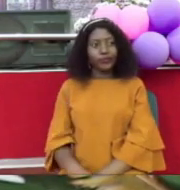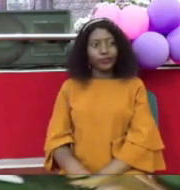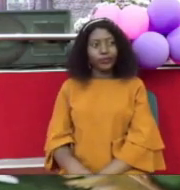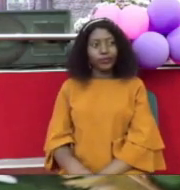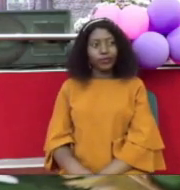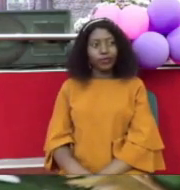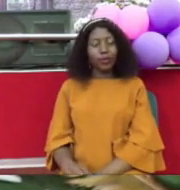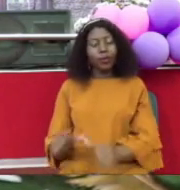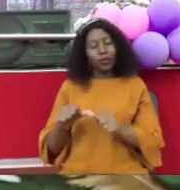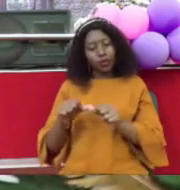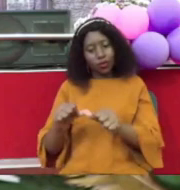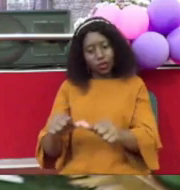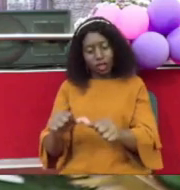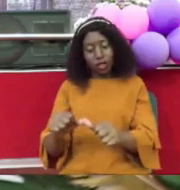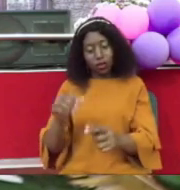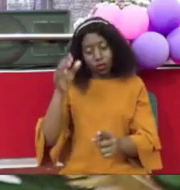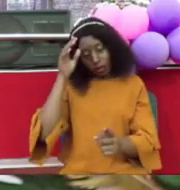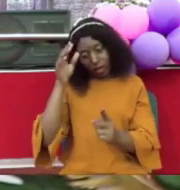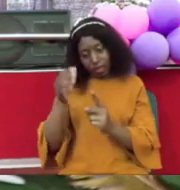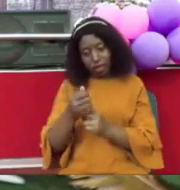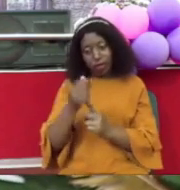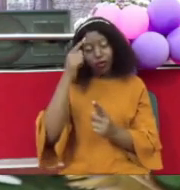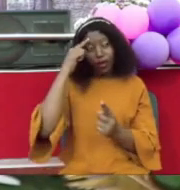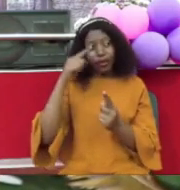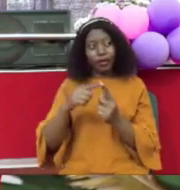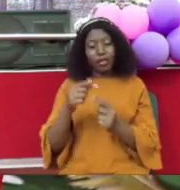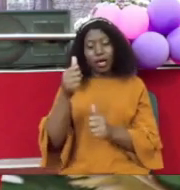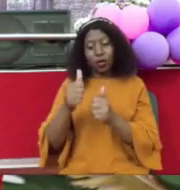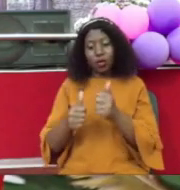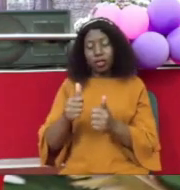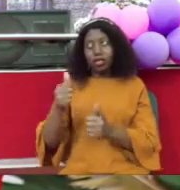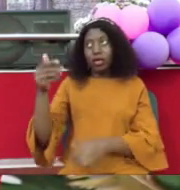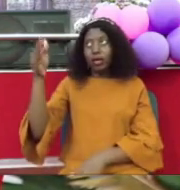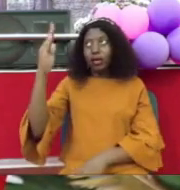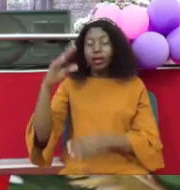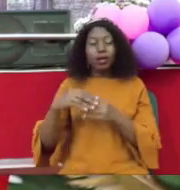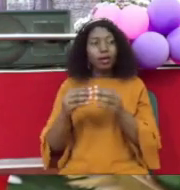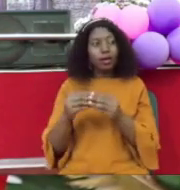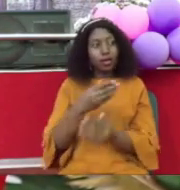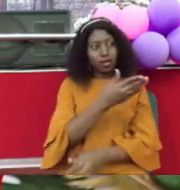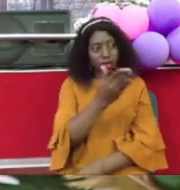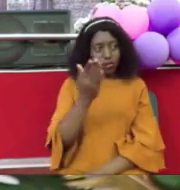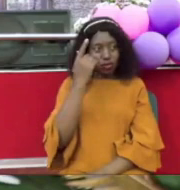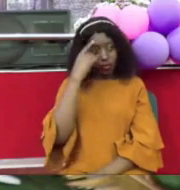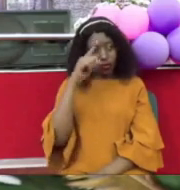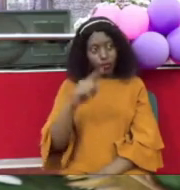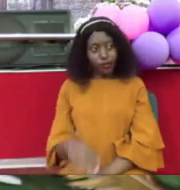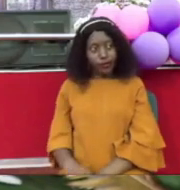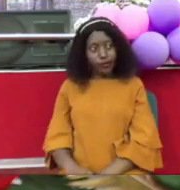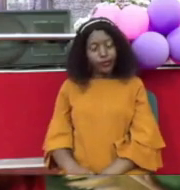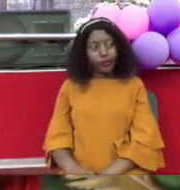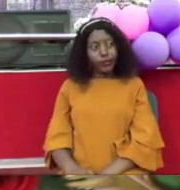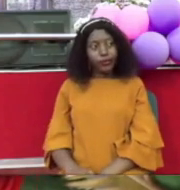forth to fulfill the purpose for which he created you. Endelea ukatimilize makusudi ambayo alikuitia ama alikuumbia.